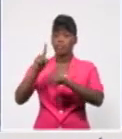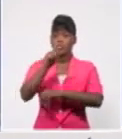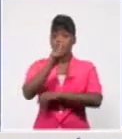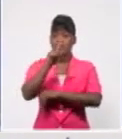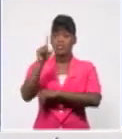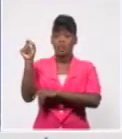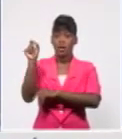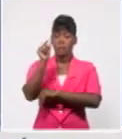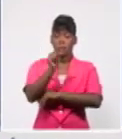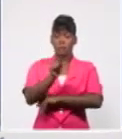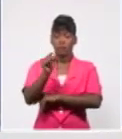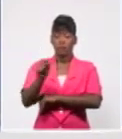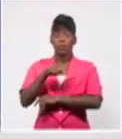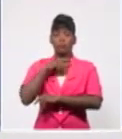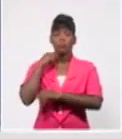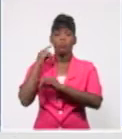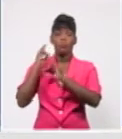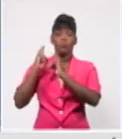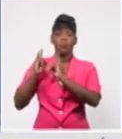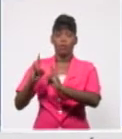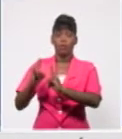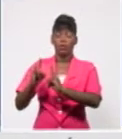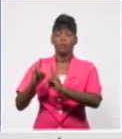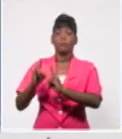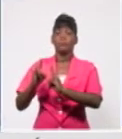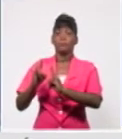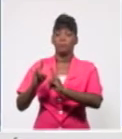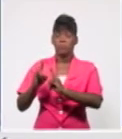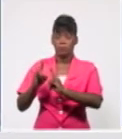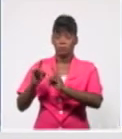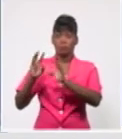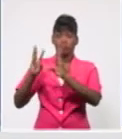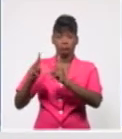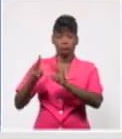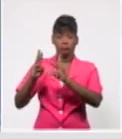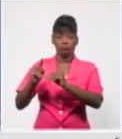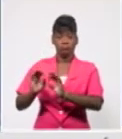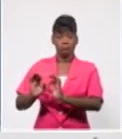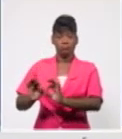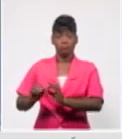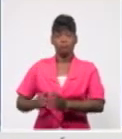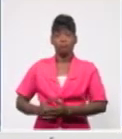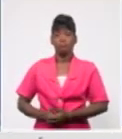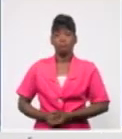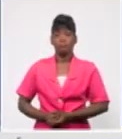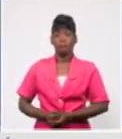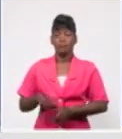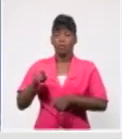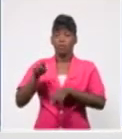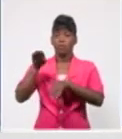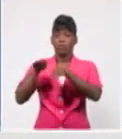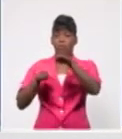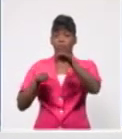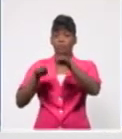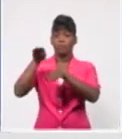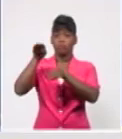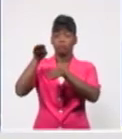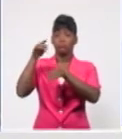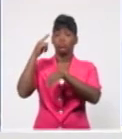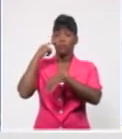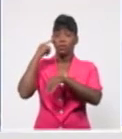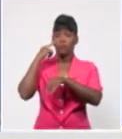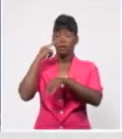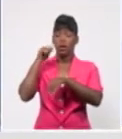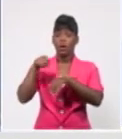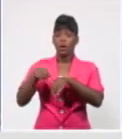of 3.33% and the regional rate of 3.48%. We always mention the 2